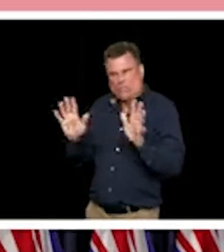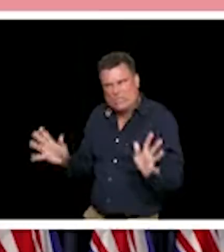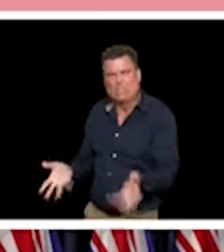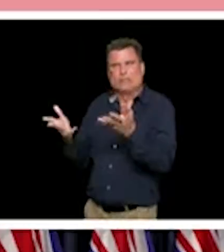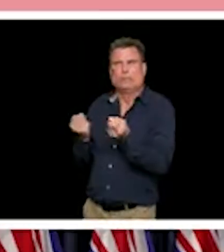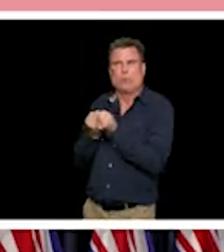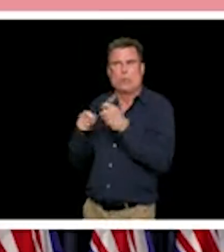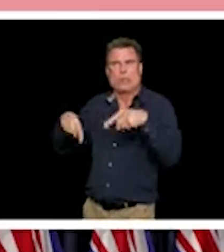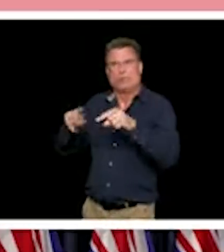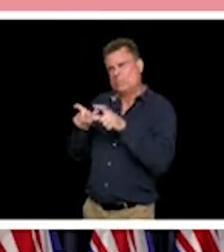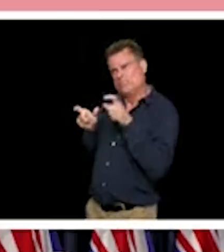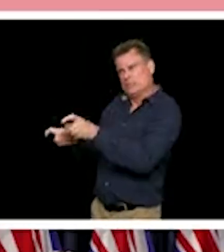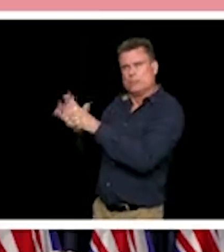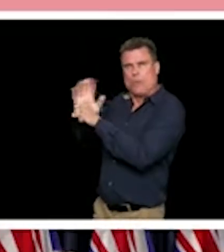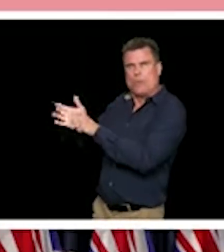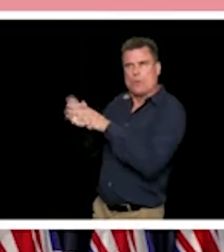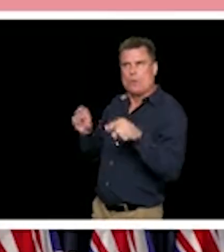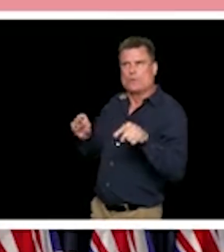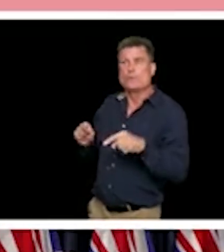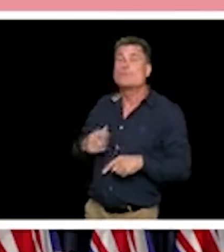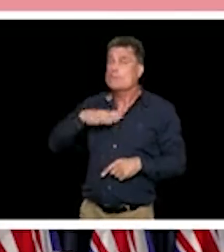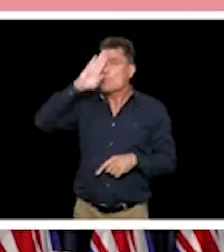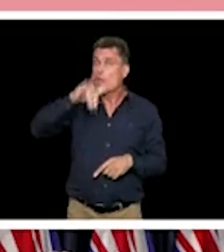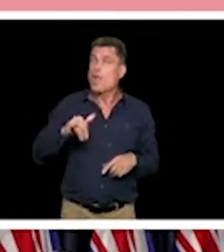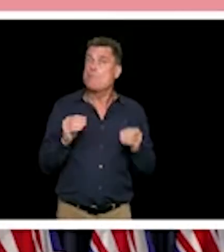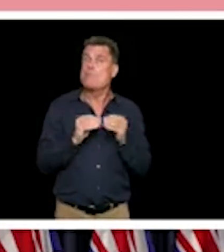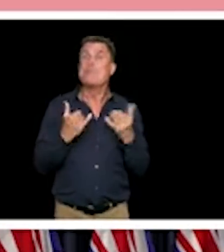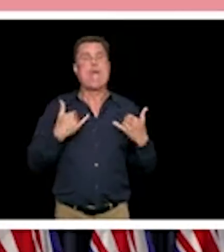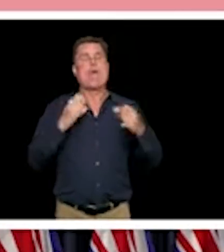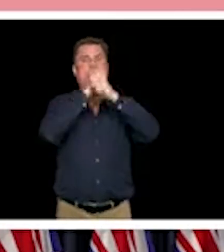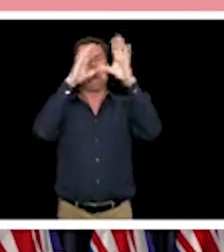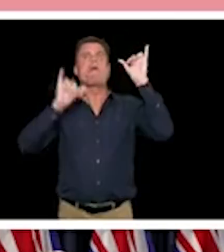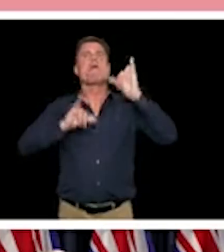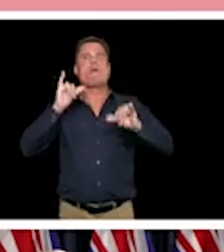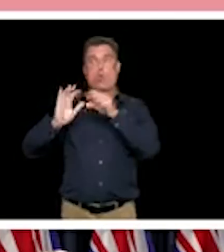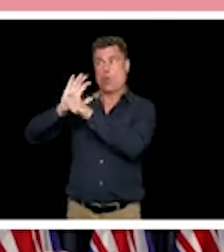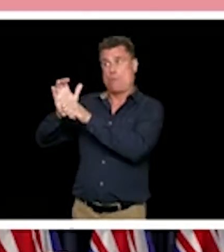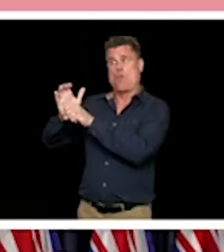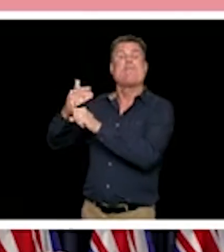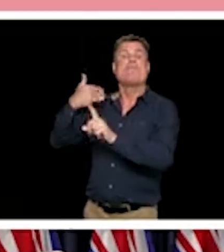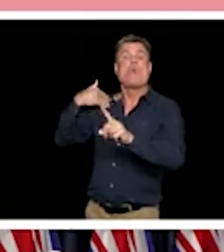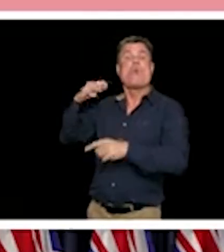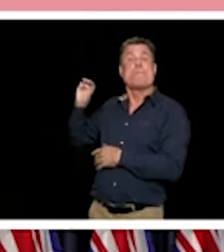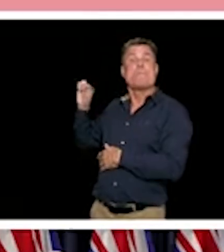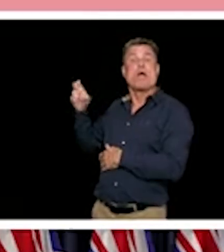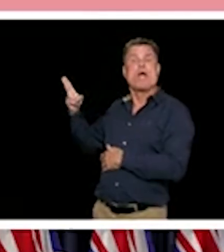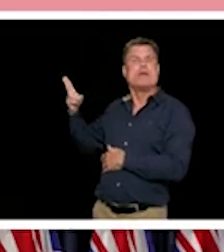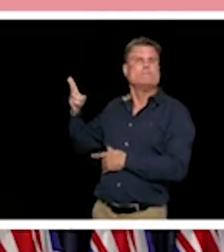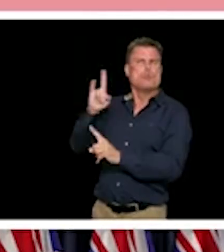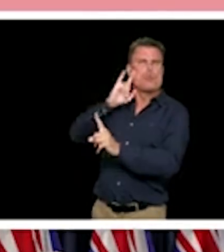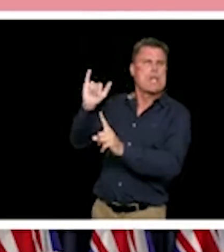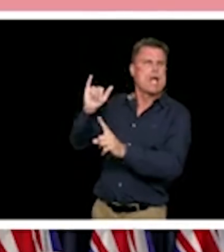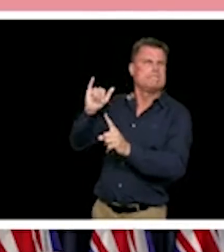resilient. We know a lot more about this virus now than we did in March. We know as well about the impacts